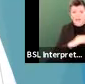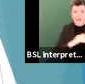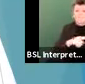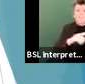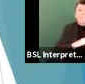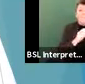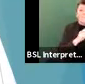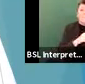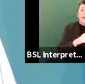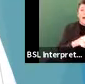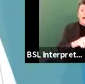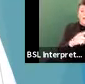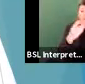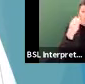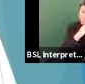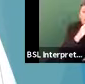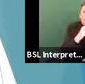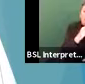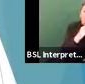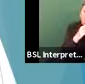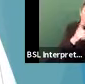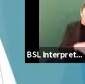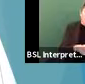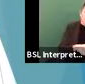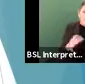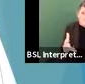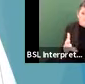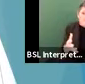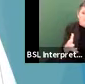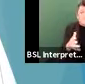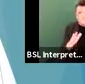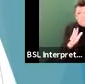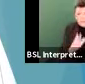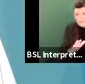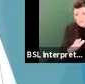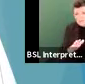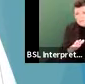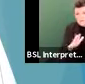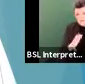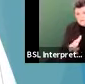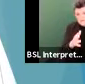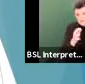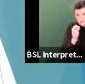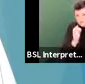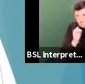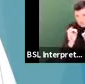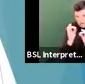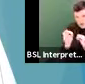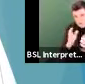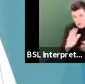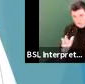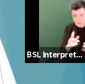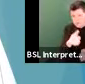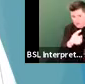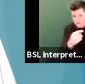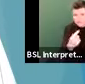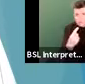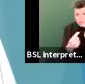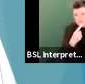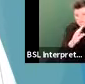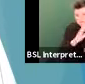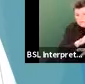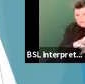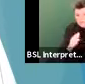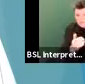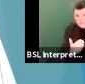Mumbai, it's 300 years. I just precise that those data are not super fresh. From 10